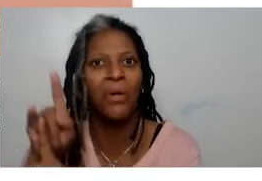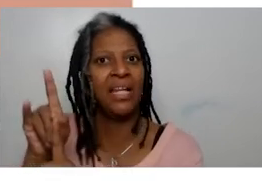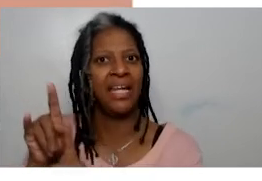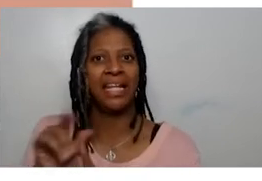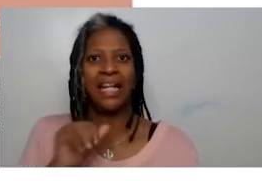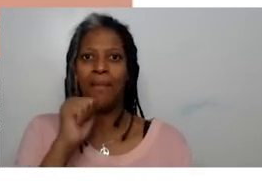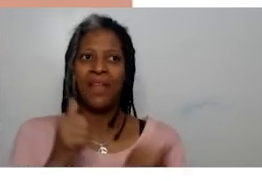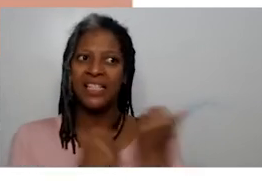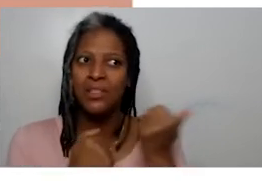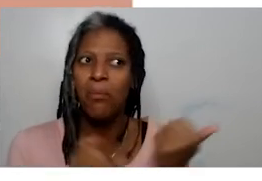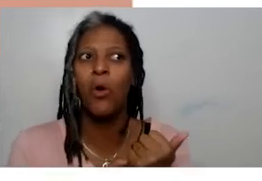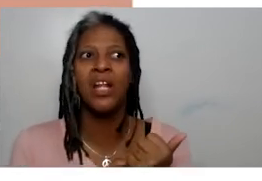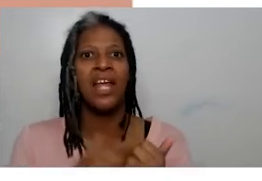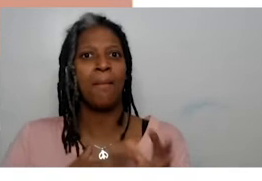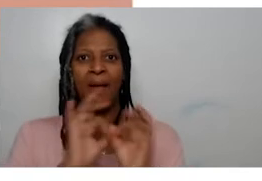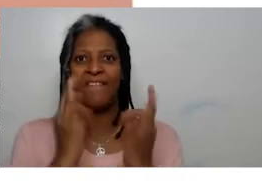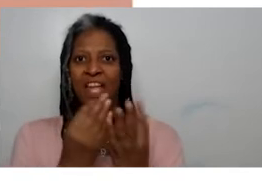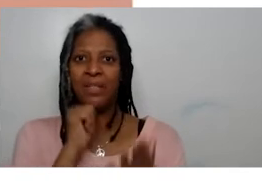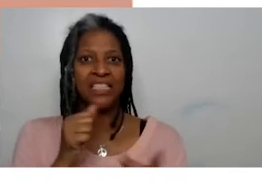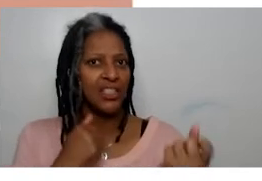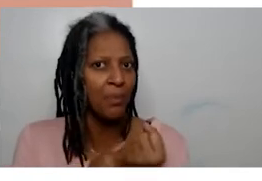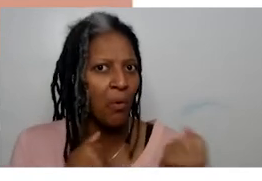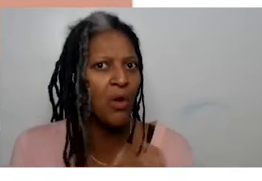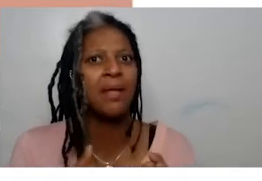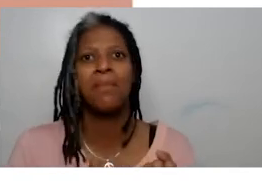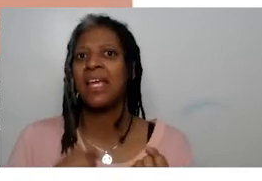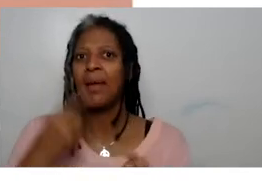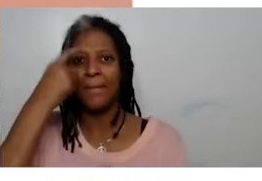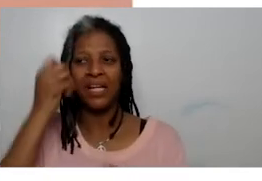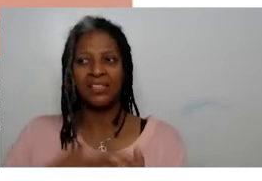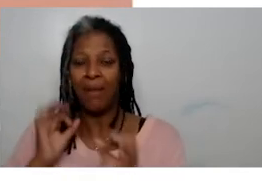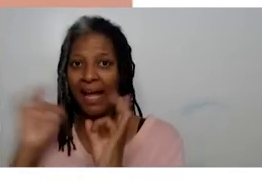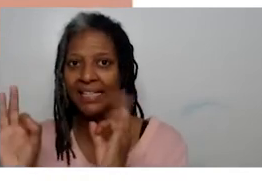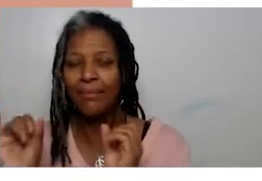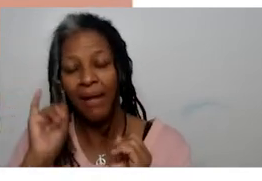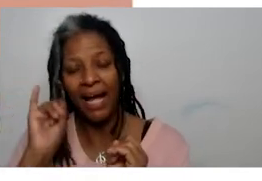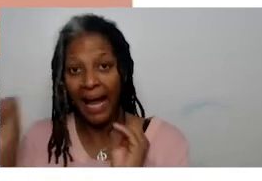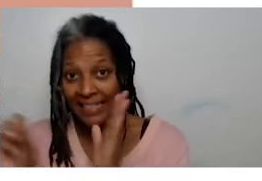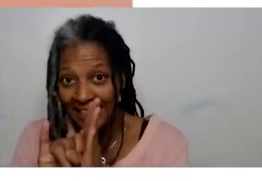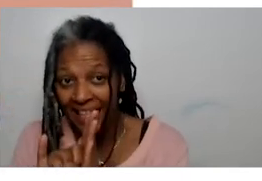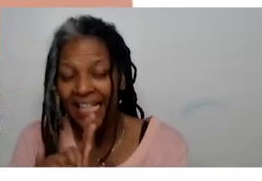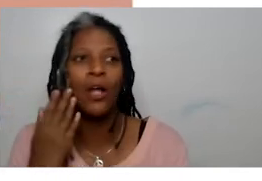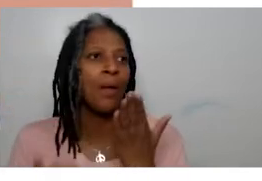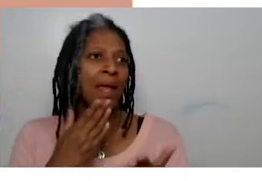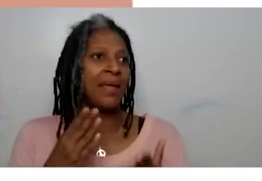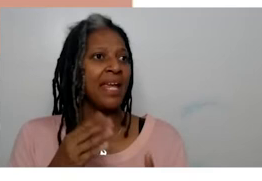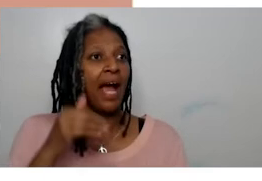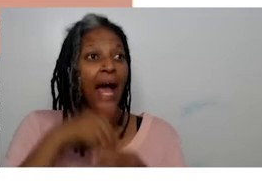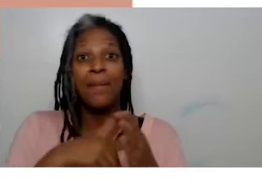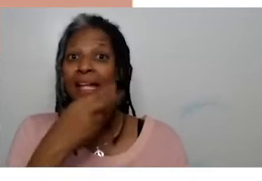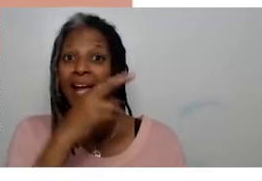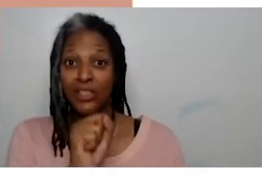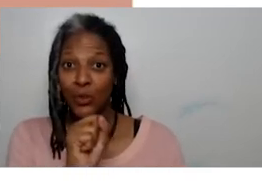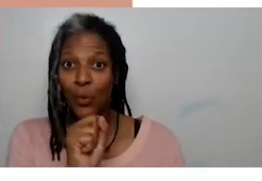my family is not very supportive of me because of my identity. Maybe I'm going through high school and people out